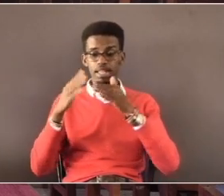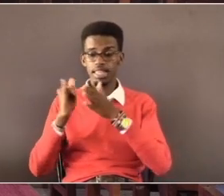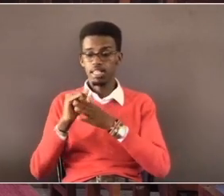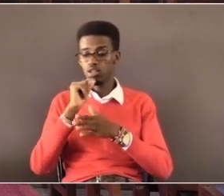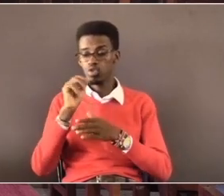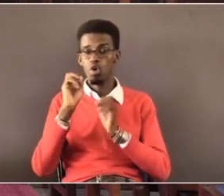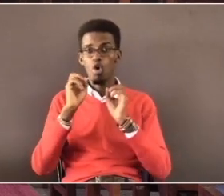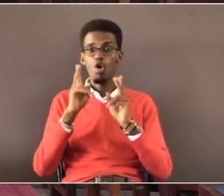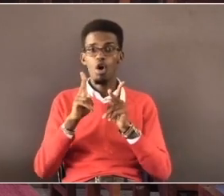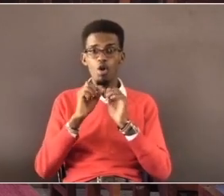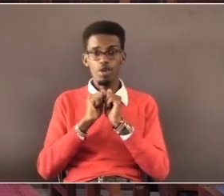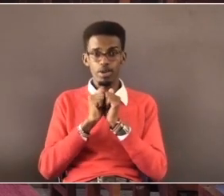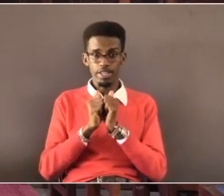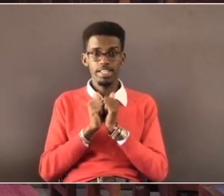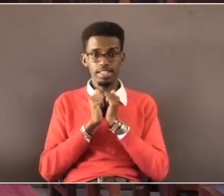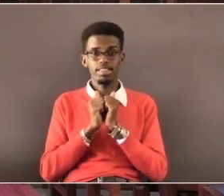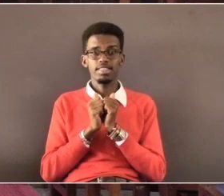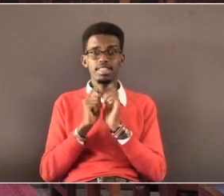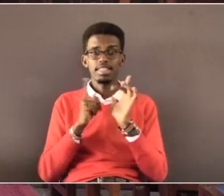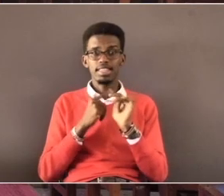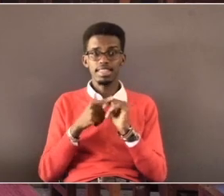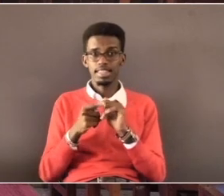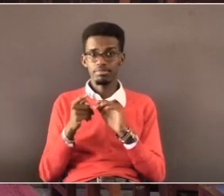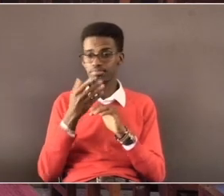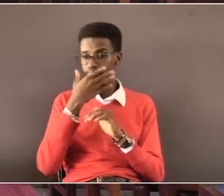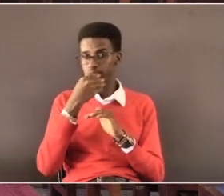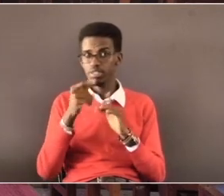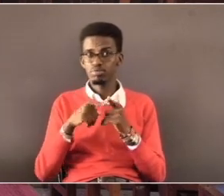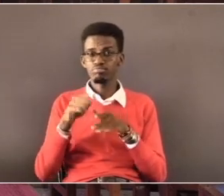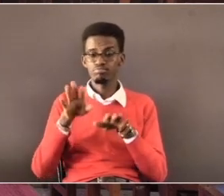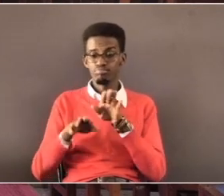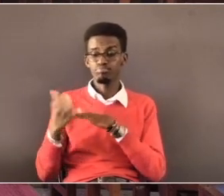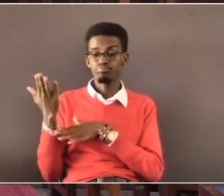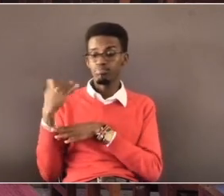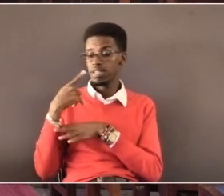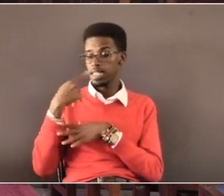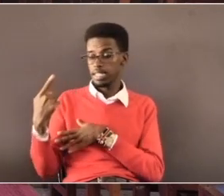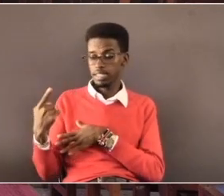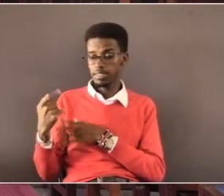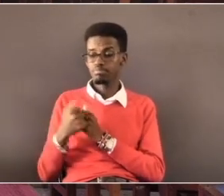not okay with, then you'd rather take a step back than say,